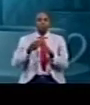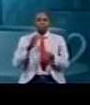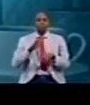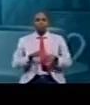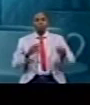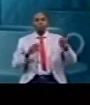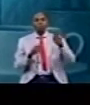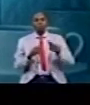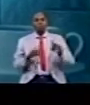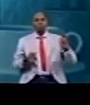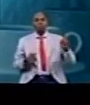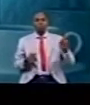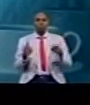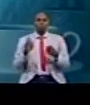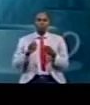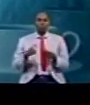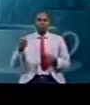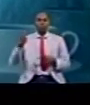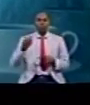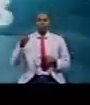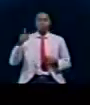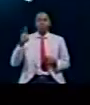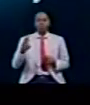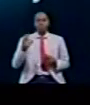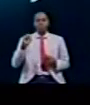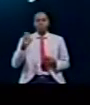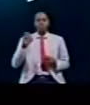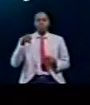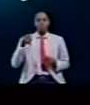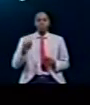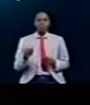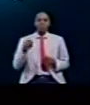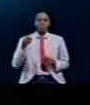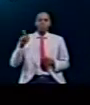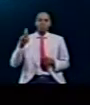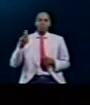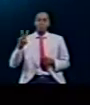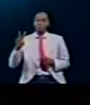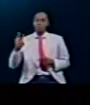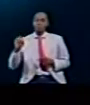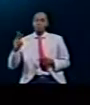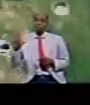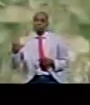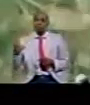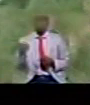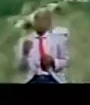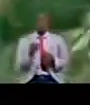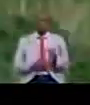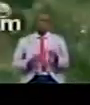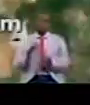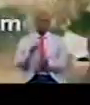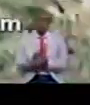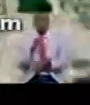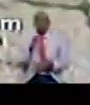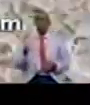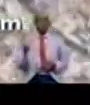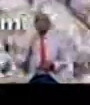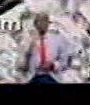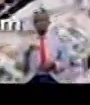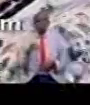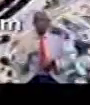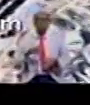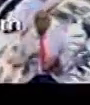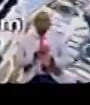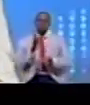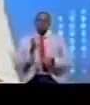God early. Early salvation, early compassion, early knowing the Lord. In the name of Jesus, let's commit them to God in